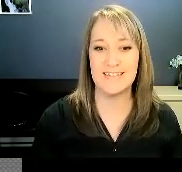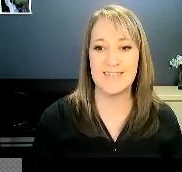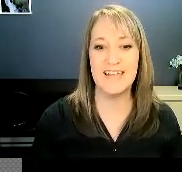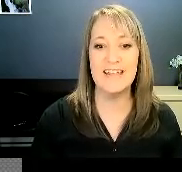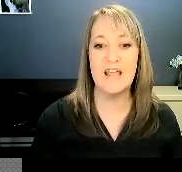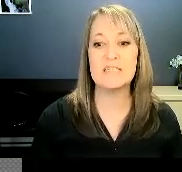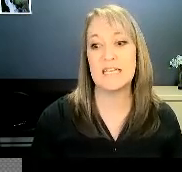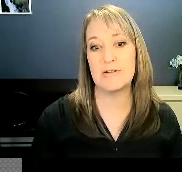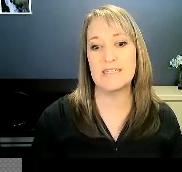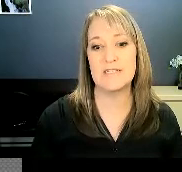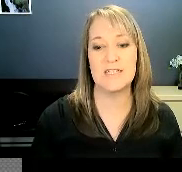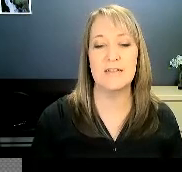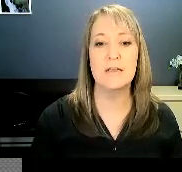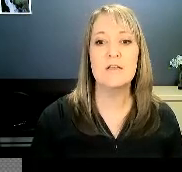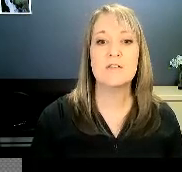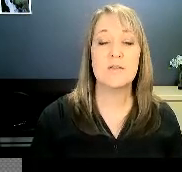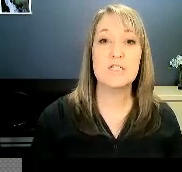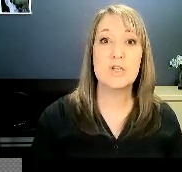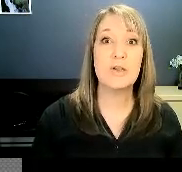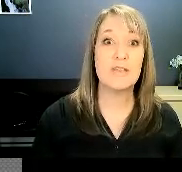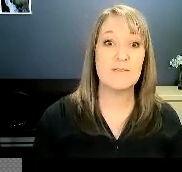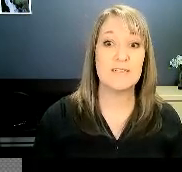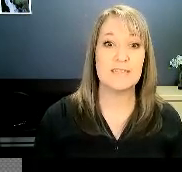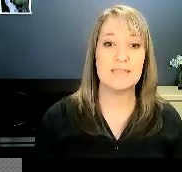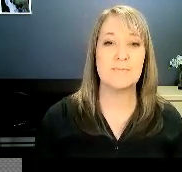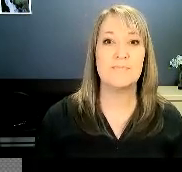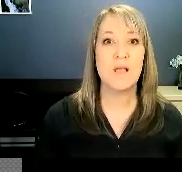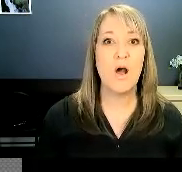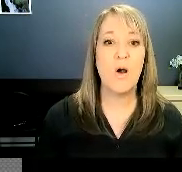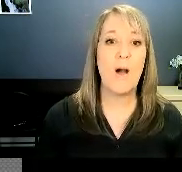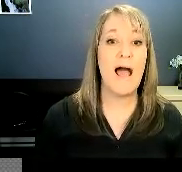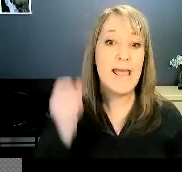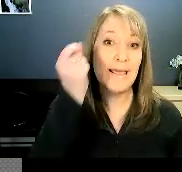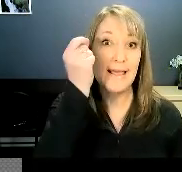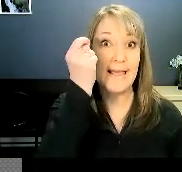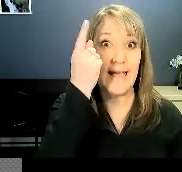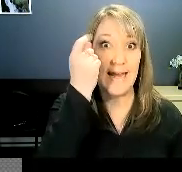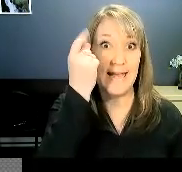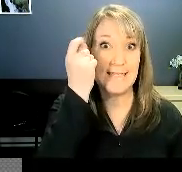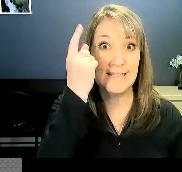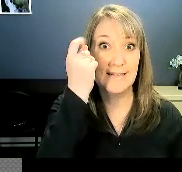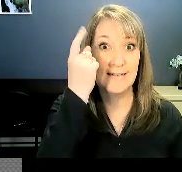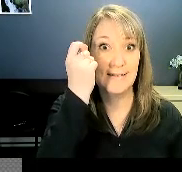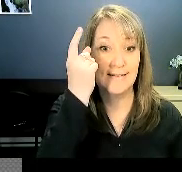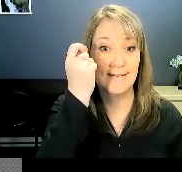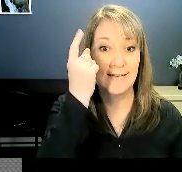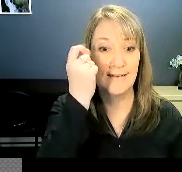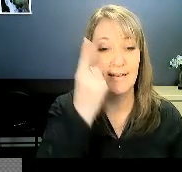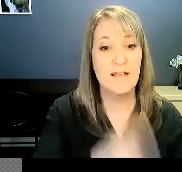other things, right? It means to get her attention. So let me show you the differences. Oh, I get it.